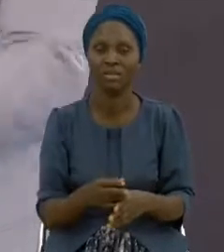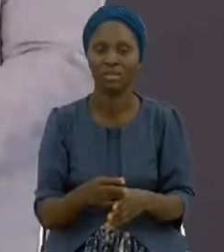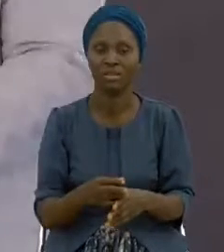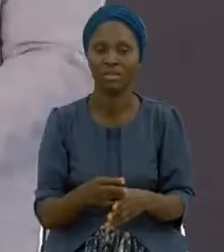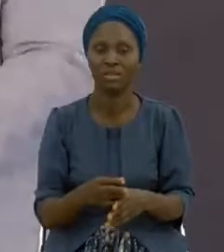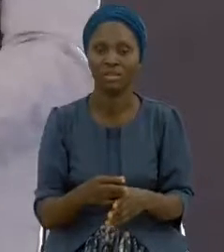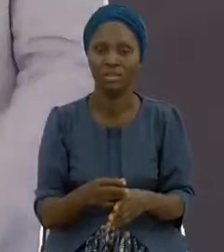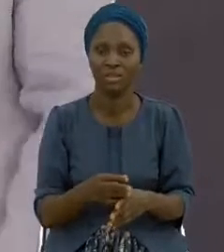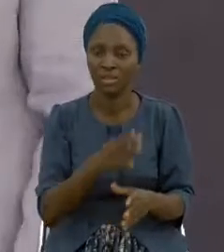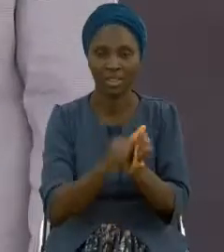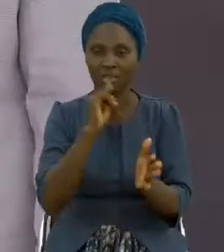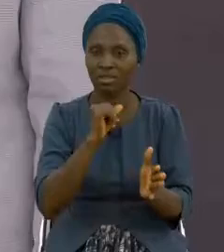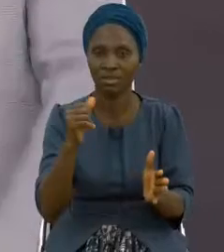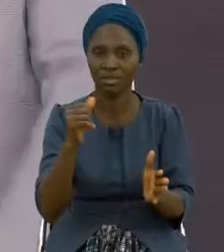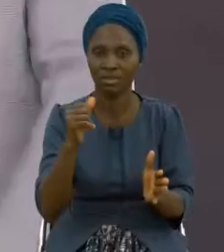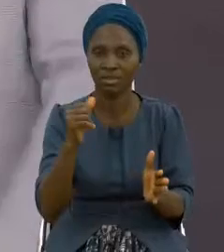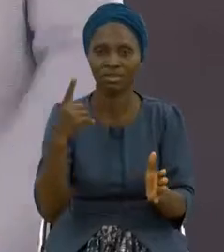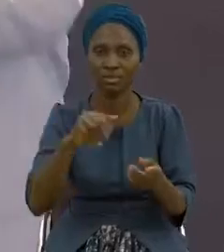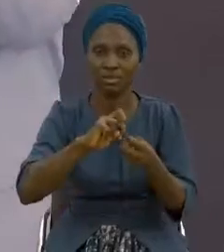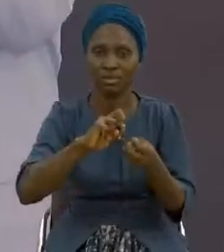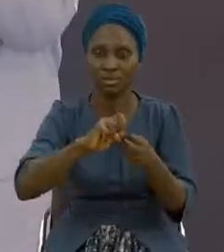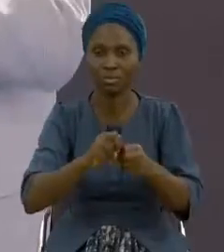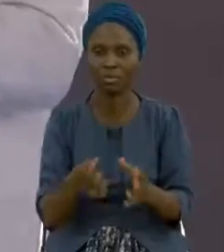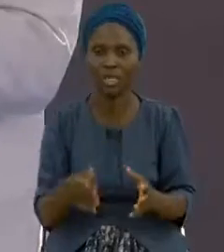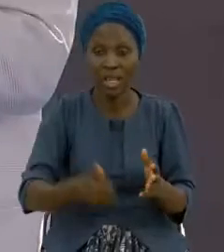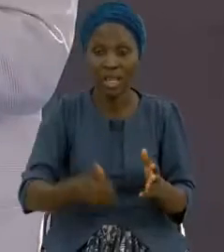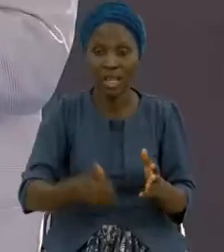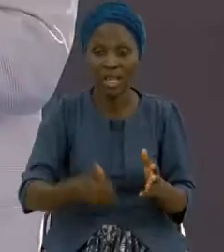have the supernatural power of God,